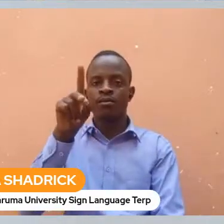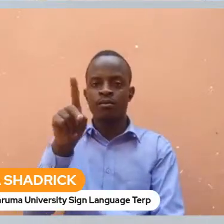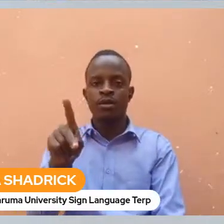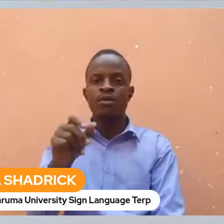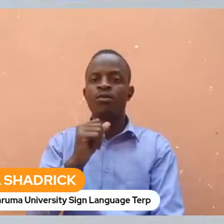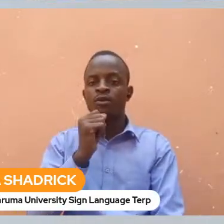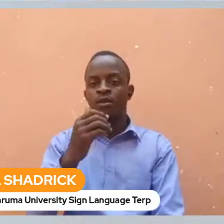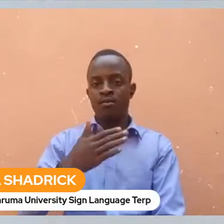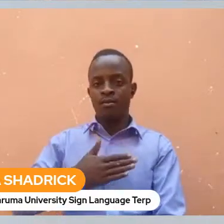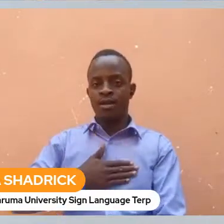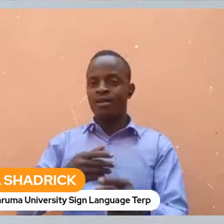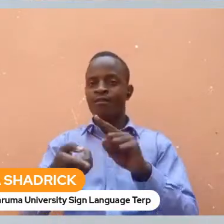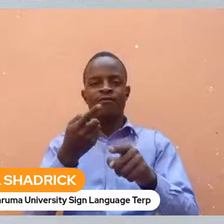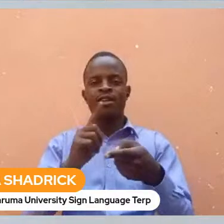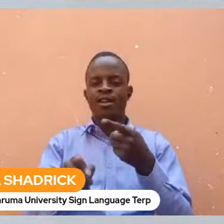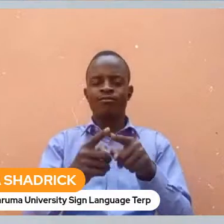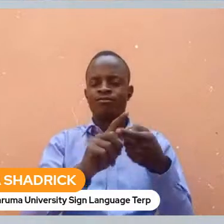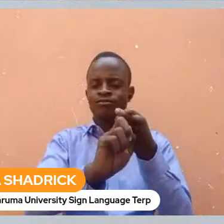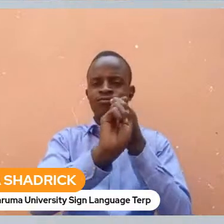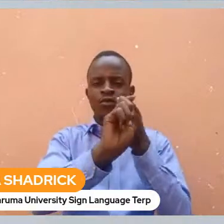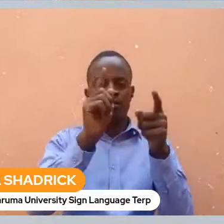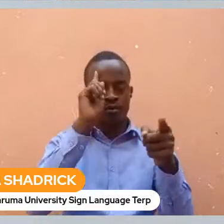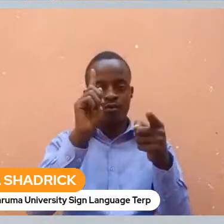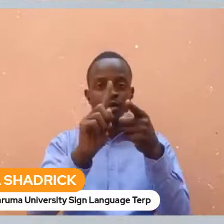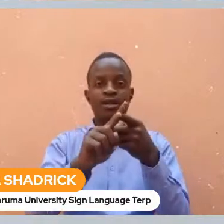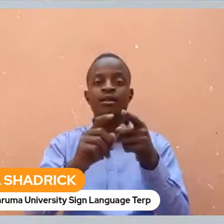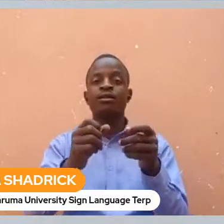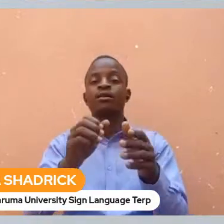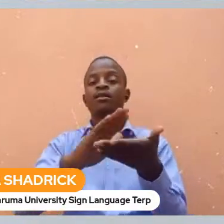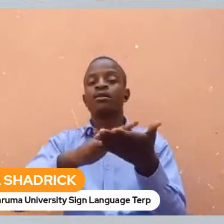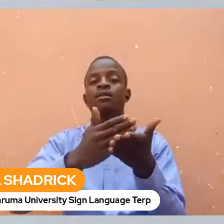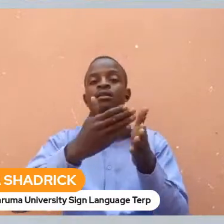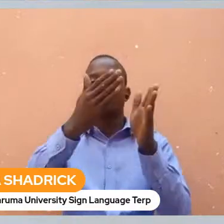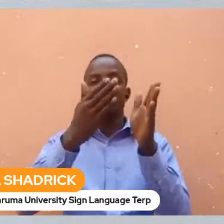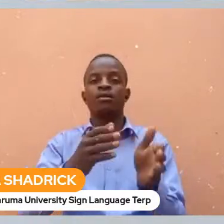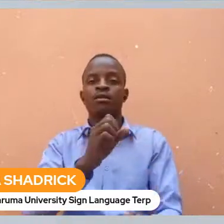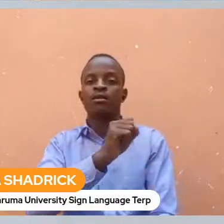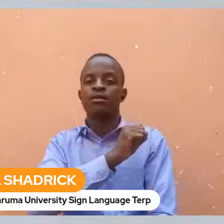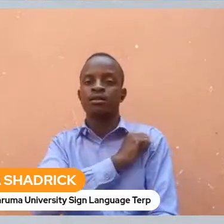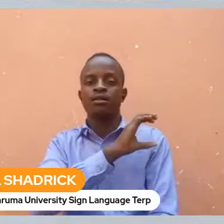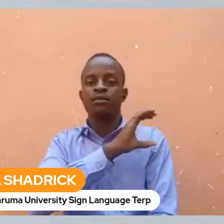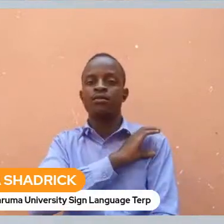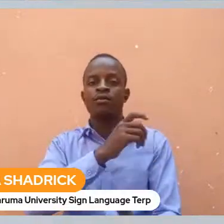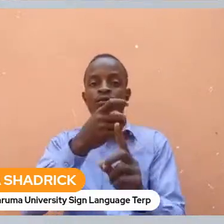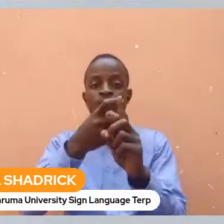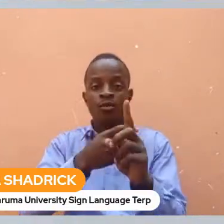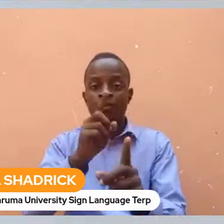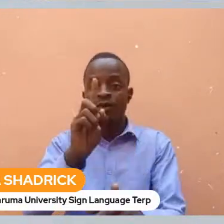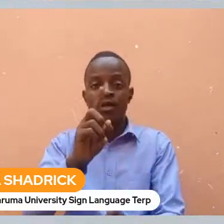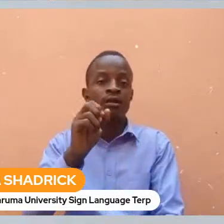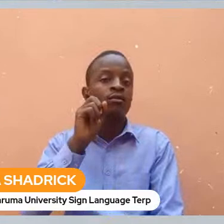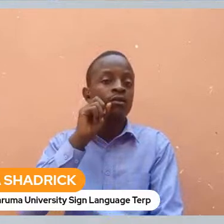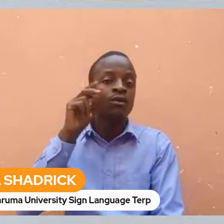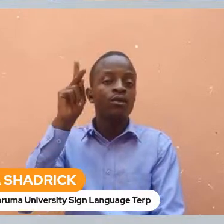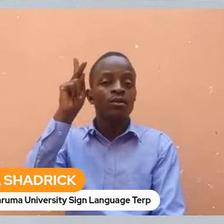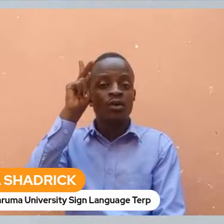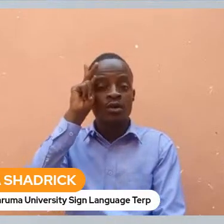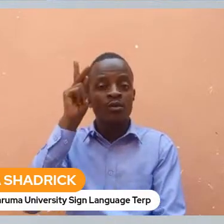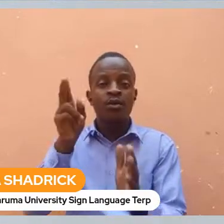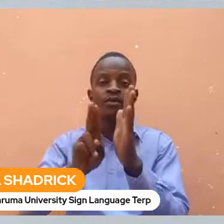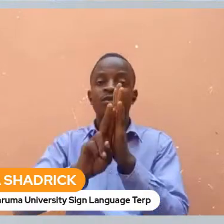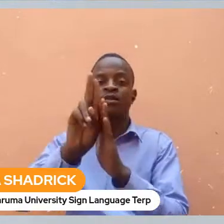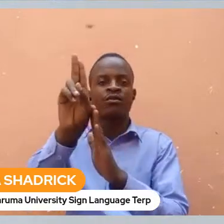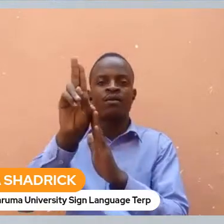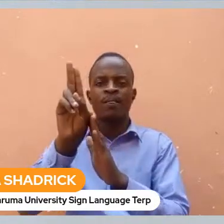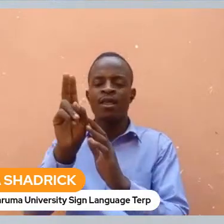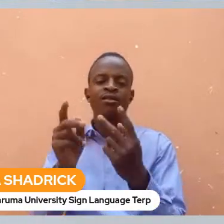good brother, our sign language interpreter, Shadrick Chansa from Kwame Nkrumah University. I am not alone as usual